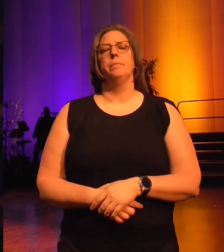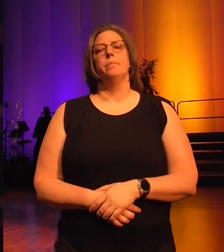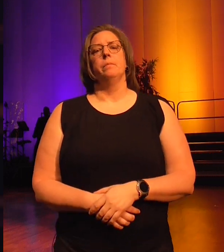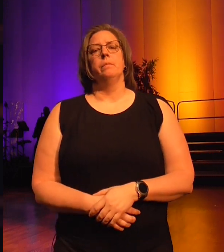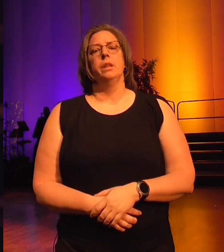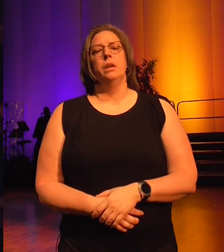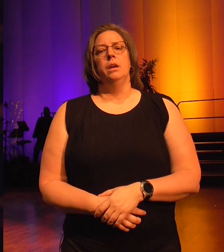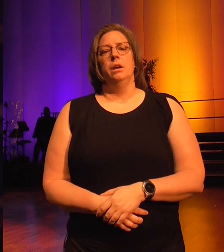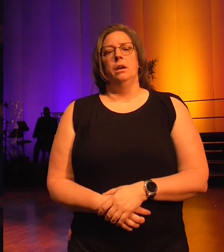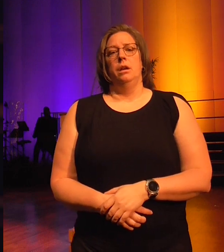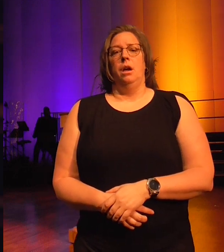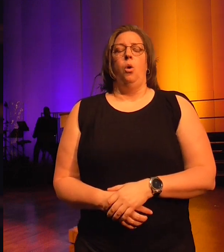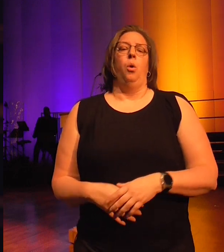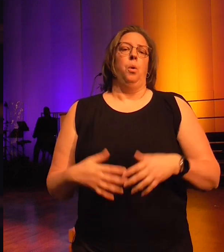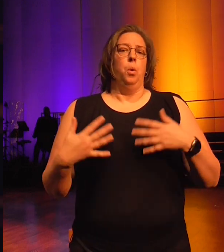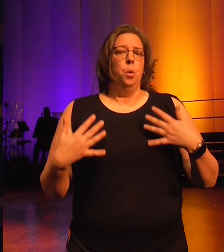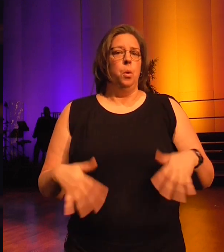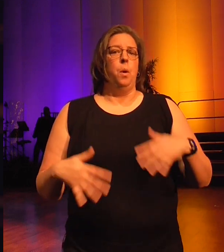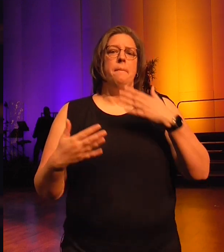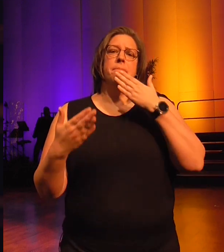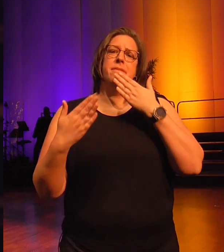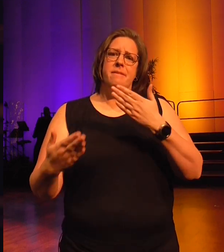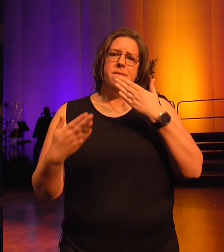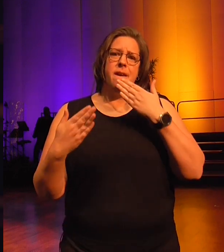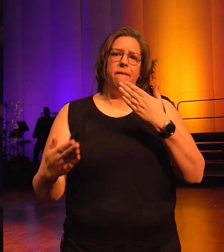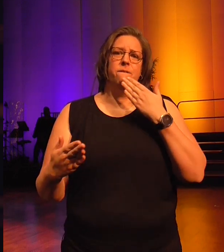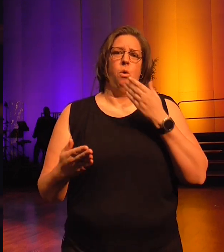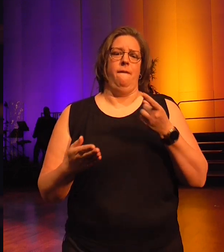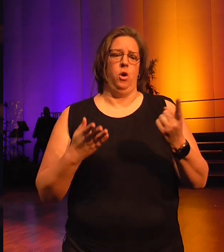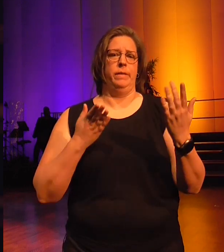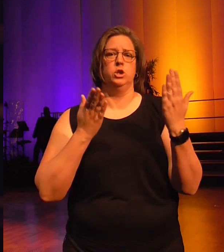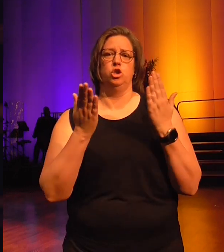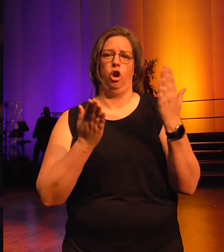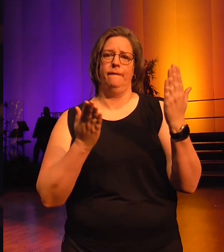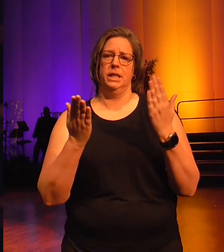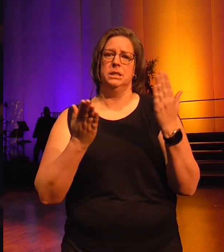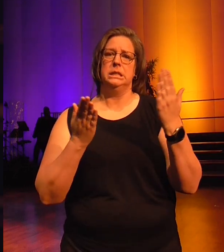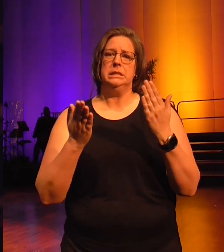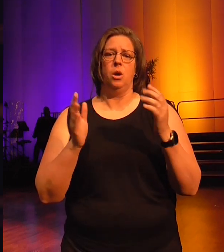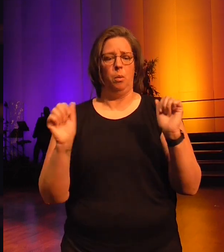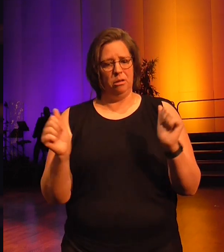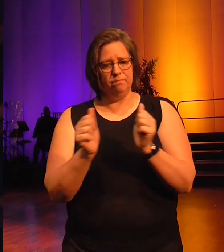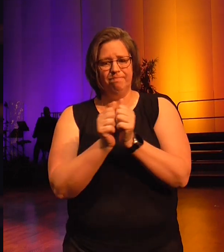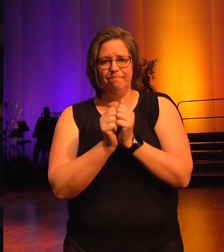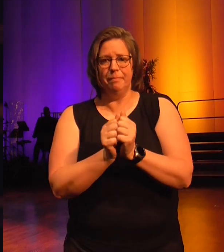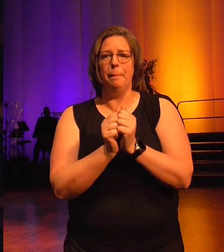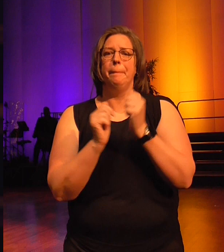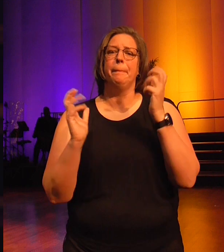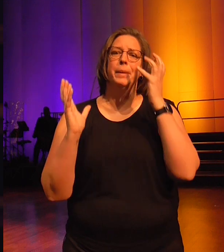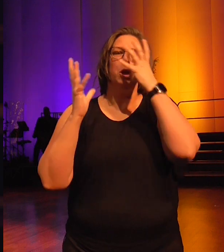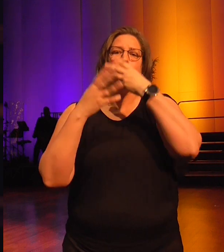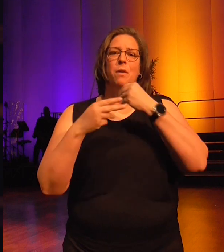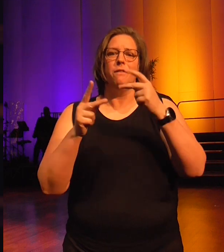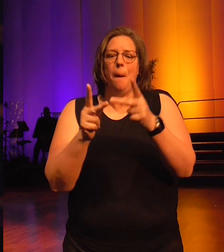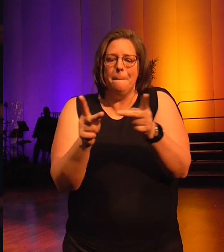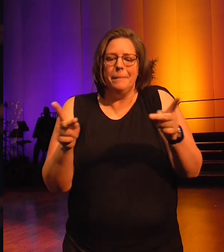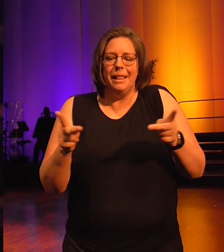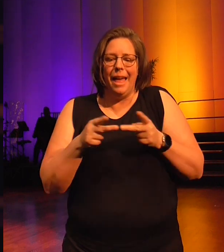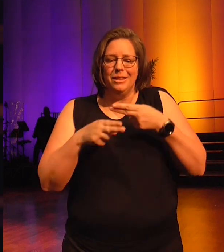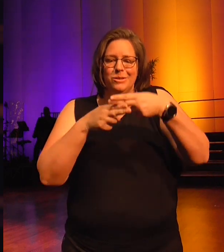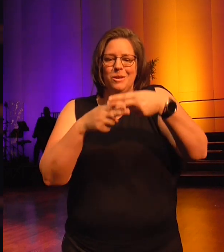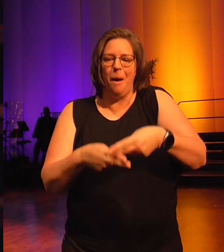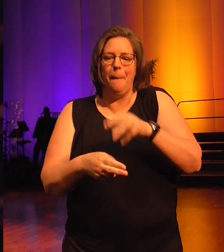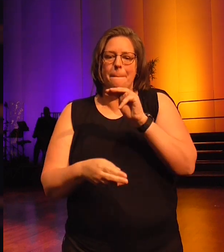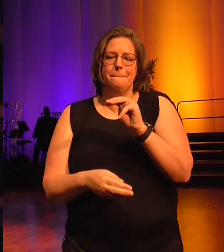And I am so thankful for this service, being together in this beautiful place that we call Mile